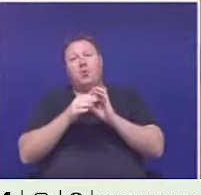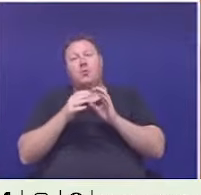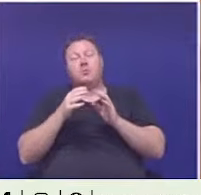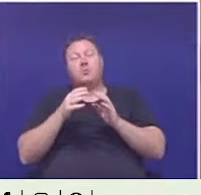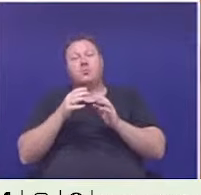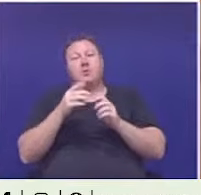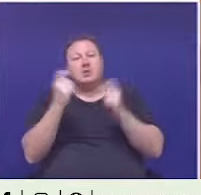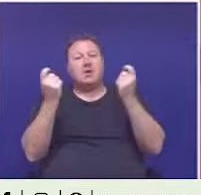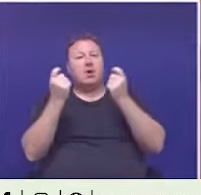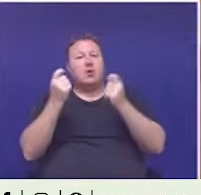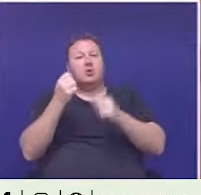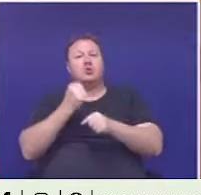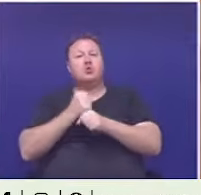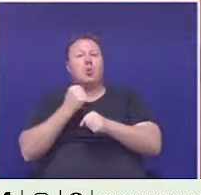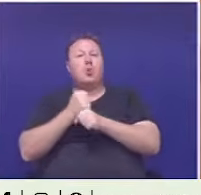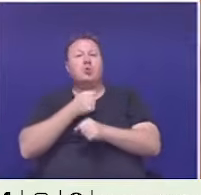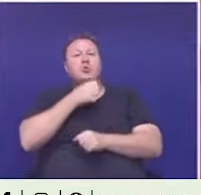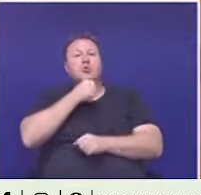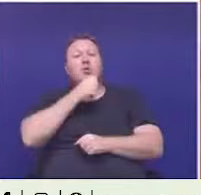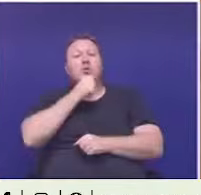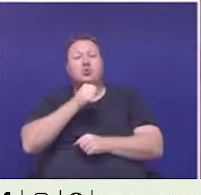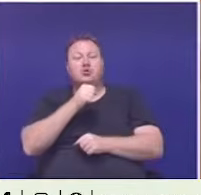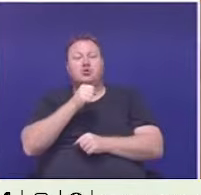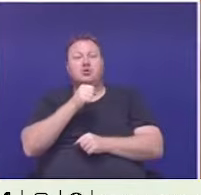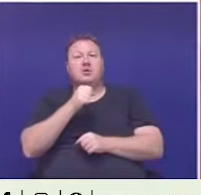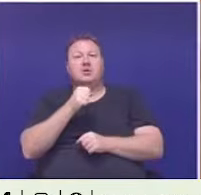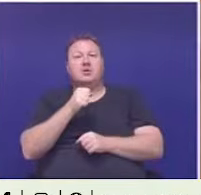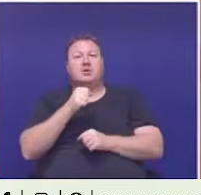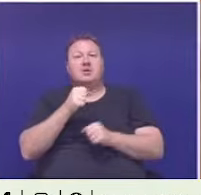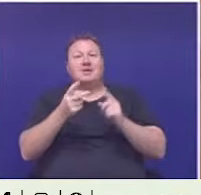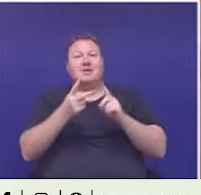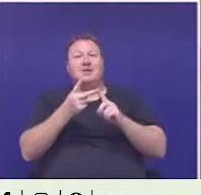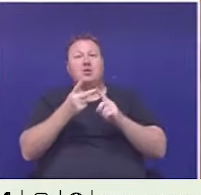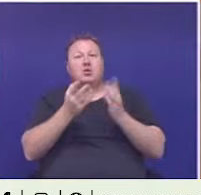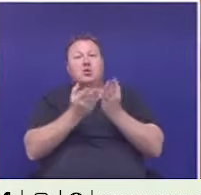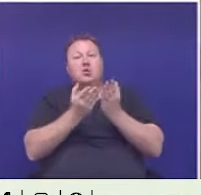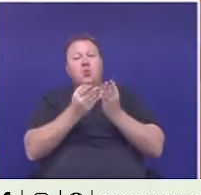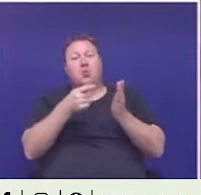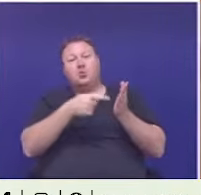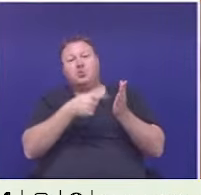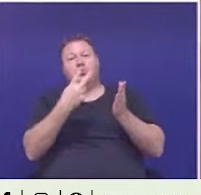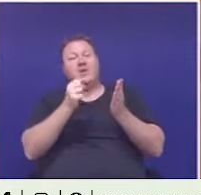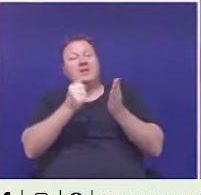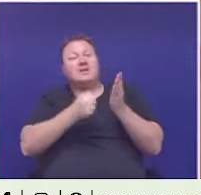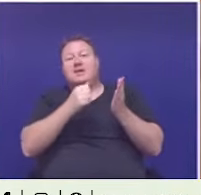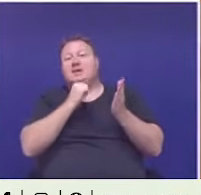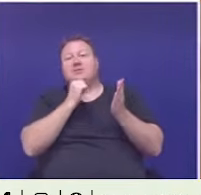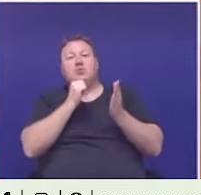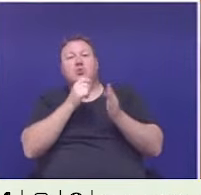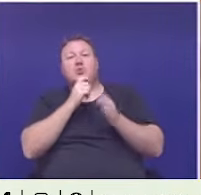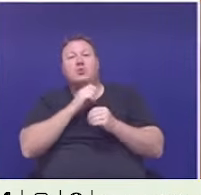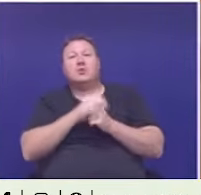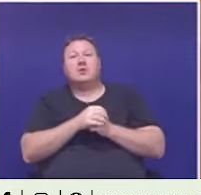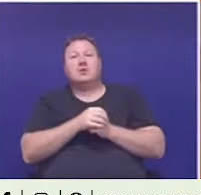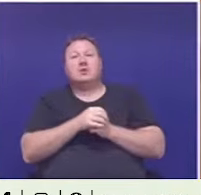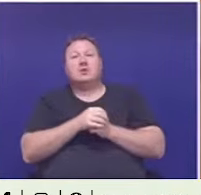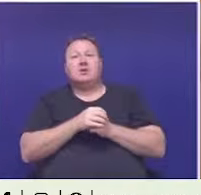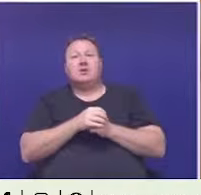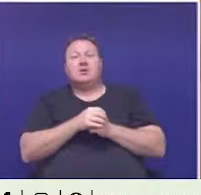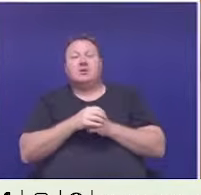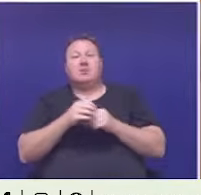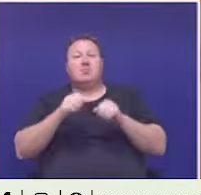George, you will see the Packersdorp Senior Secondary School is dilapidated for the last 20 years. Our people sit in broken